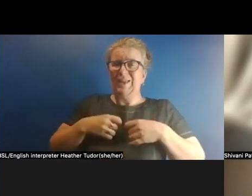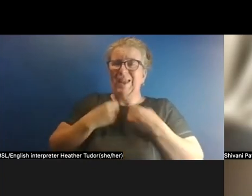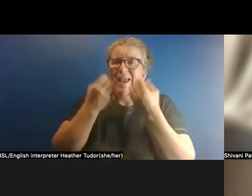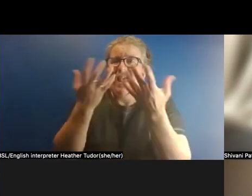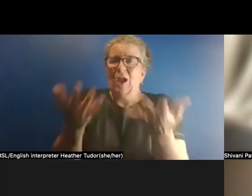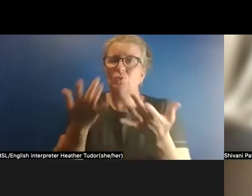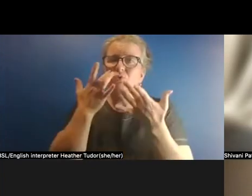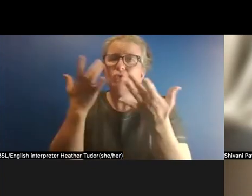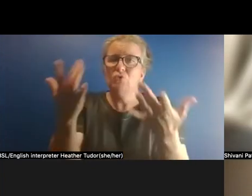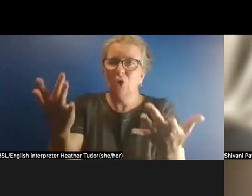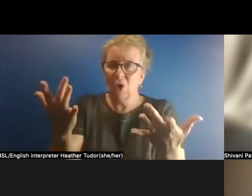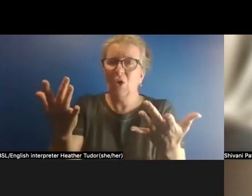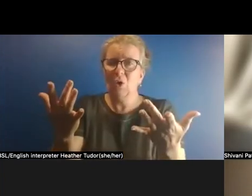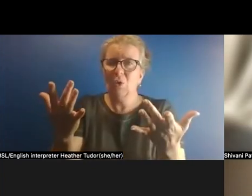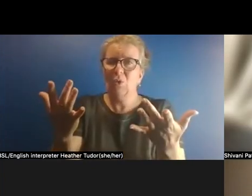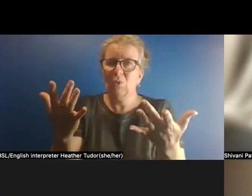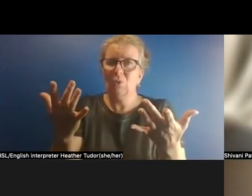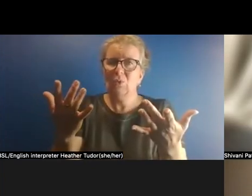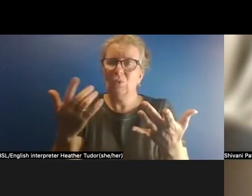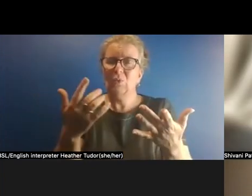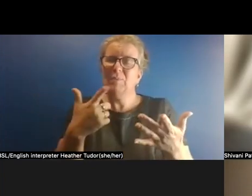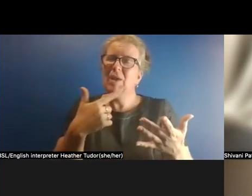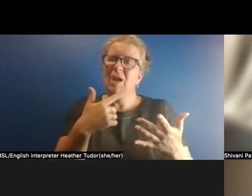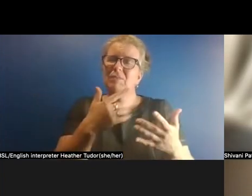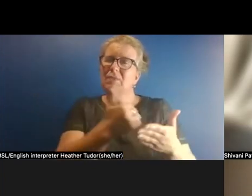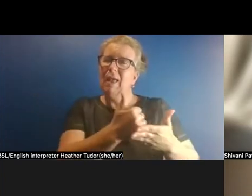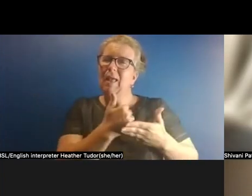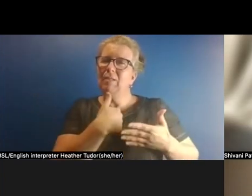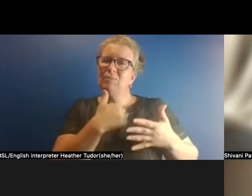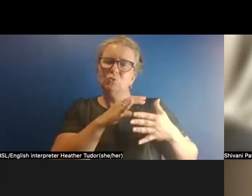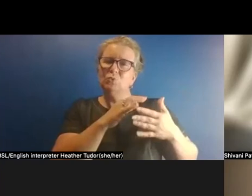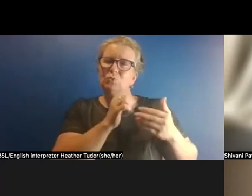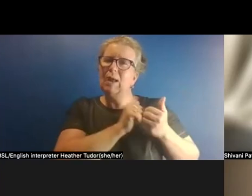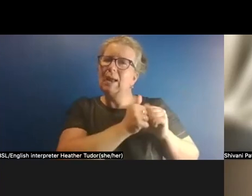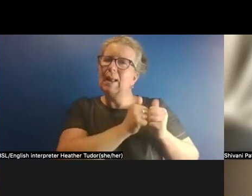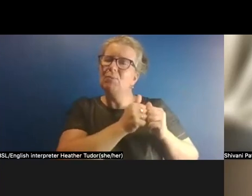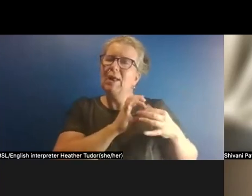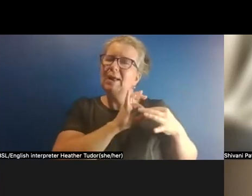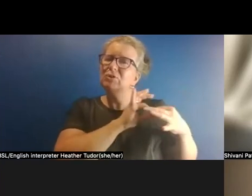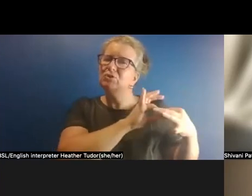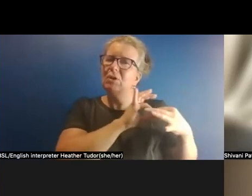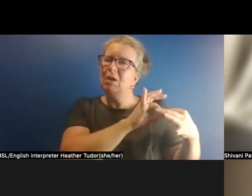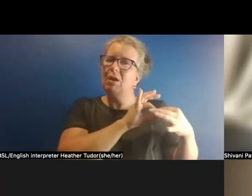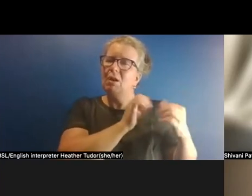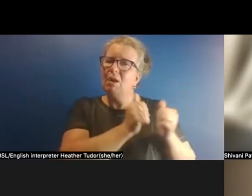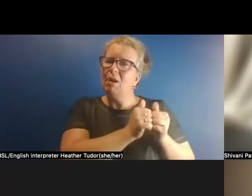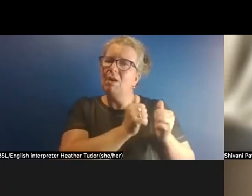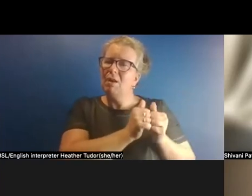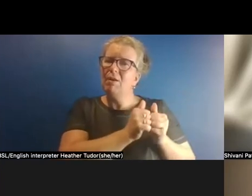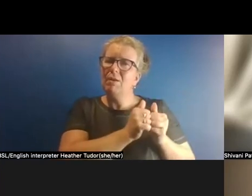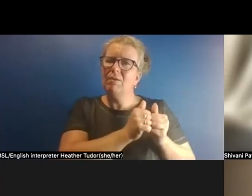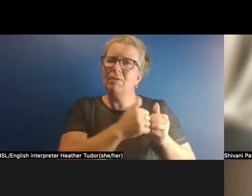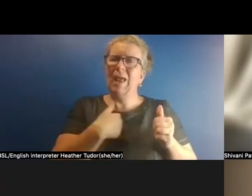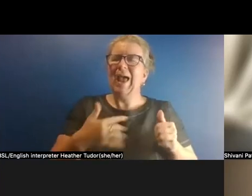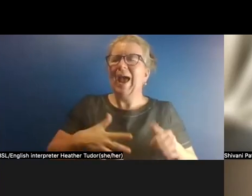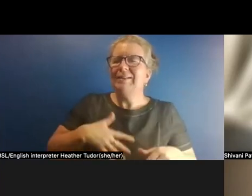with my partner, which I could collaborate. So it just, I think this, and especially I didn't want to force myself to bring that in